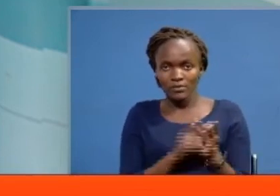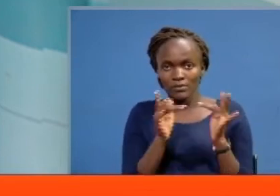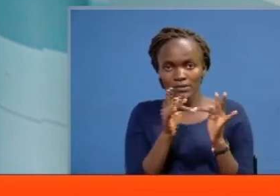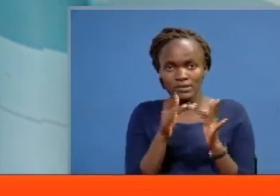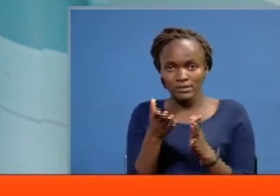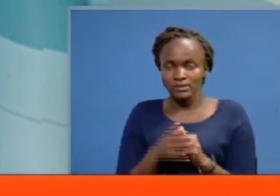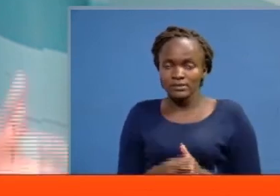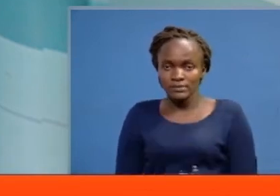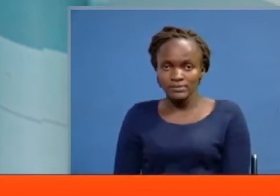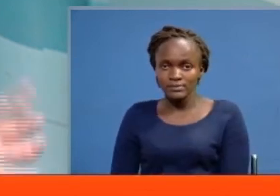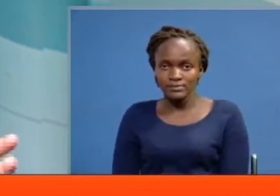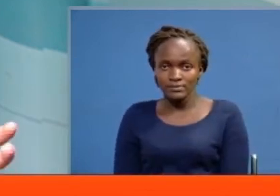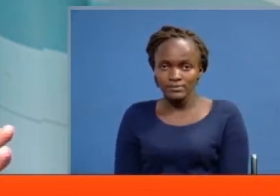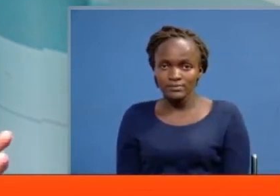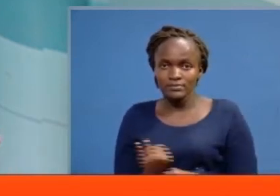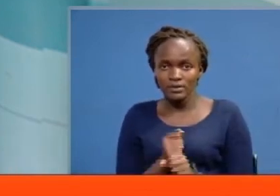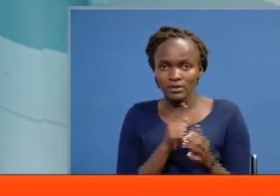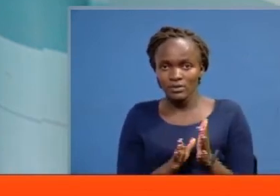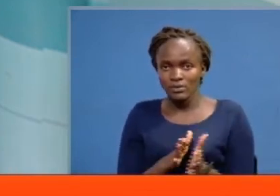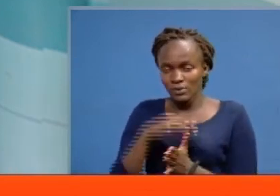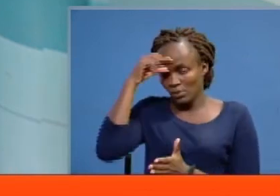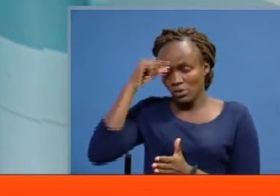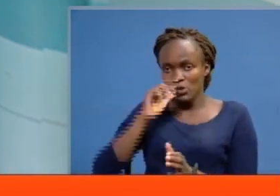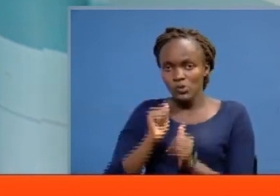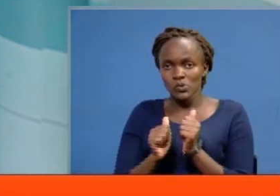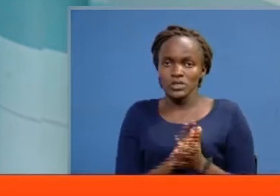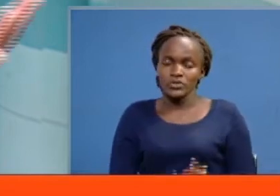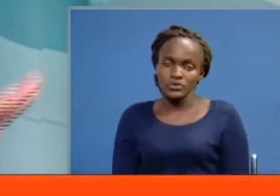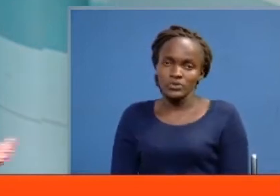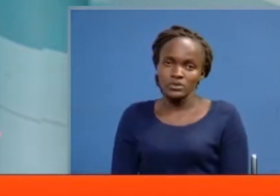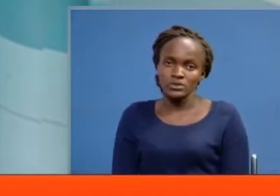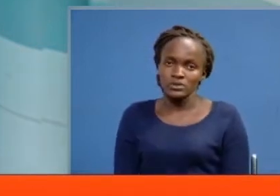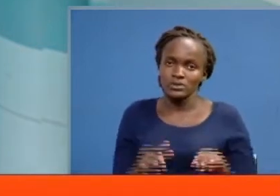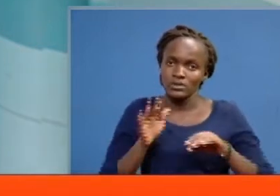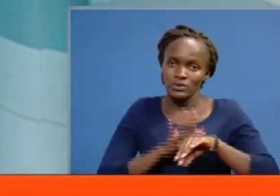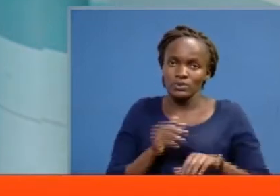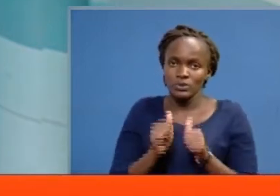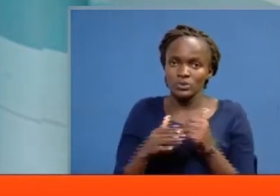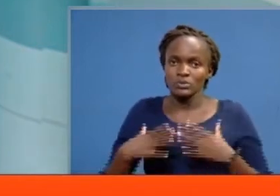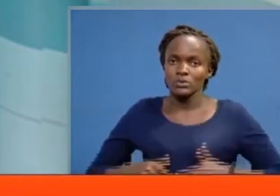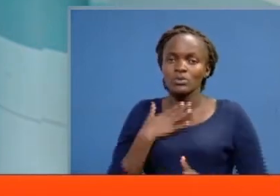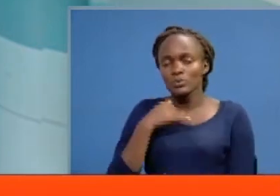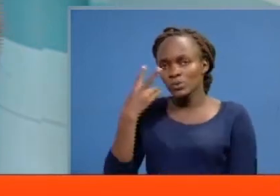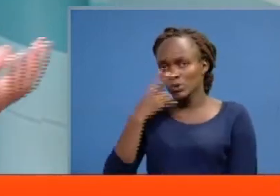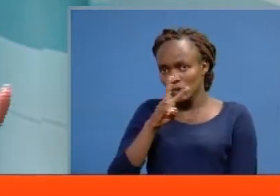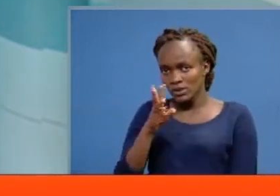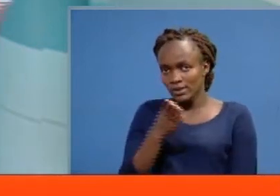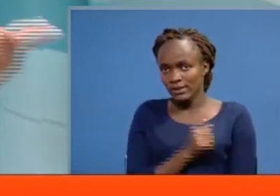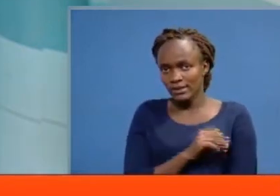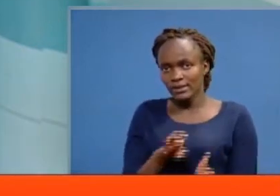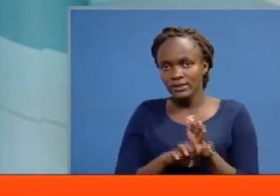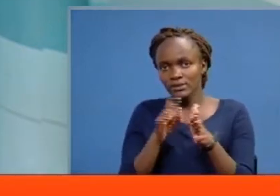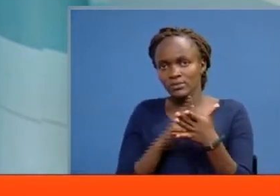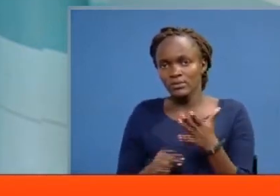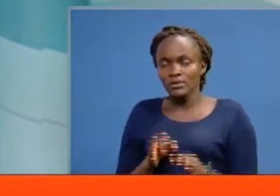media, create content that is amazing, content that people want to see. For example, if you